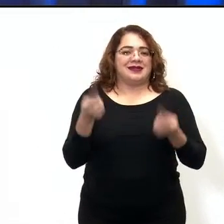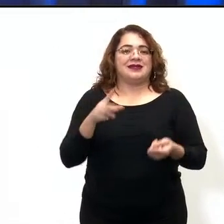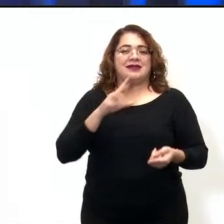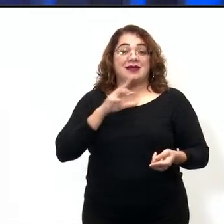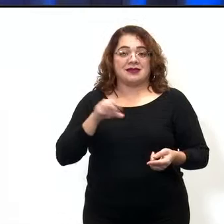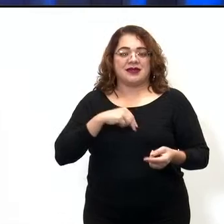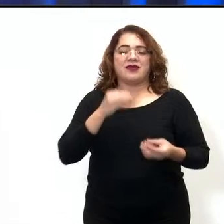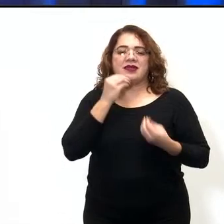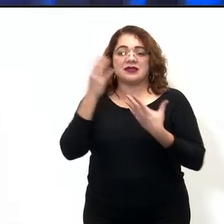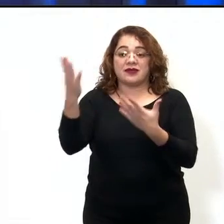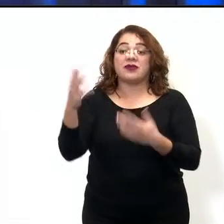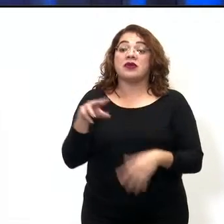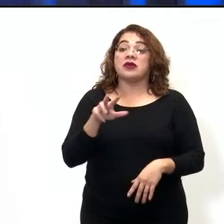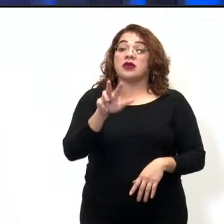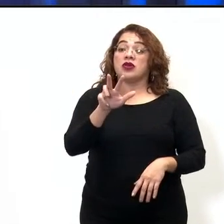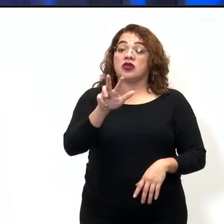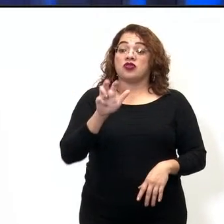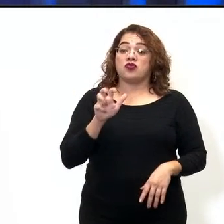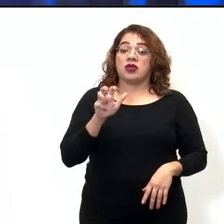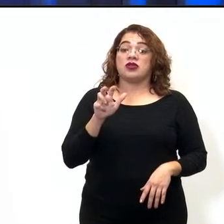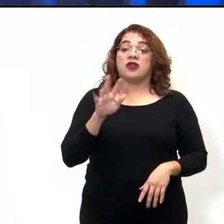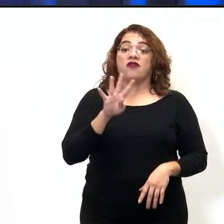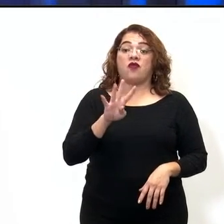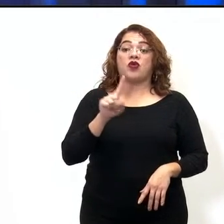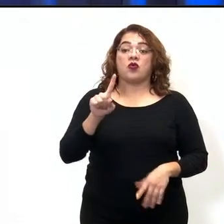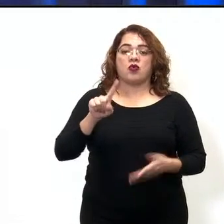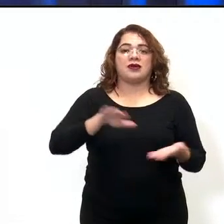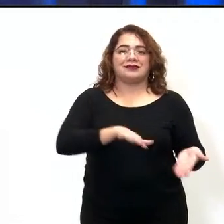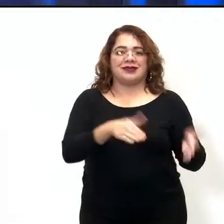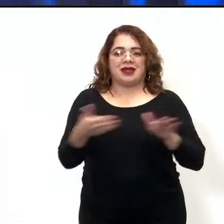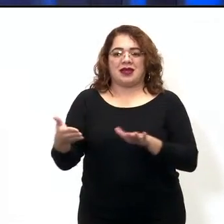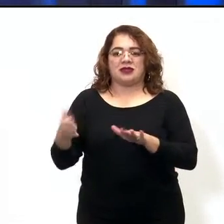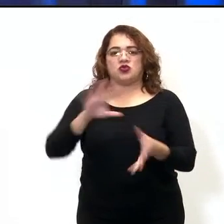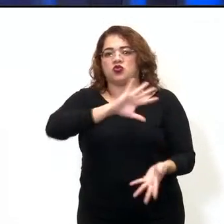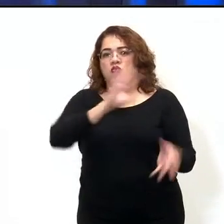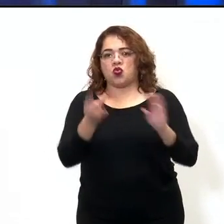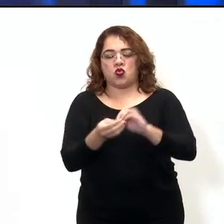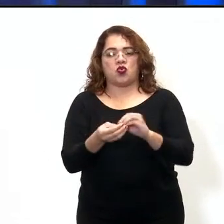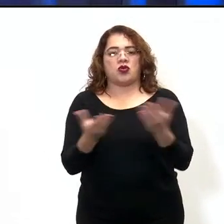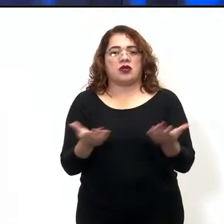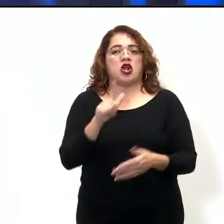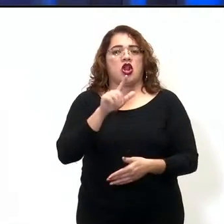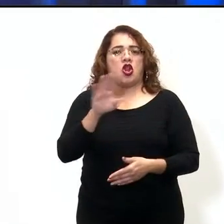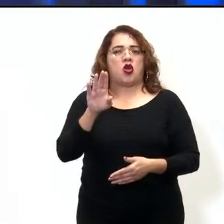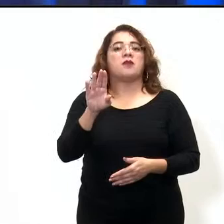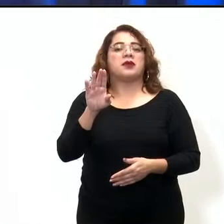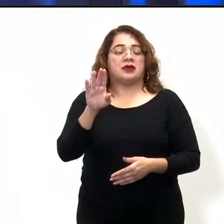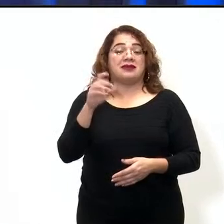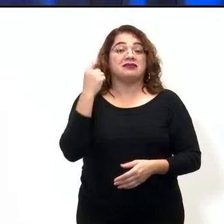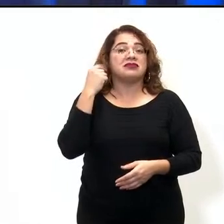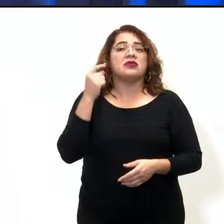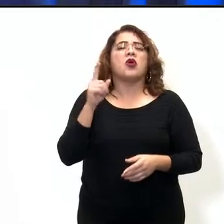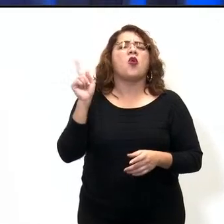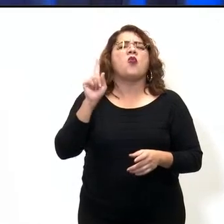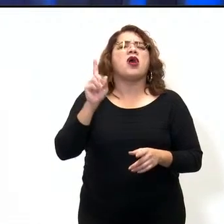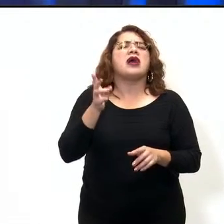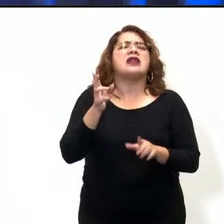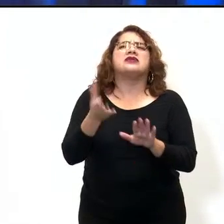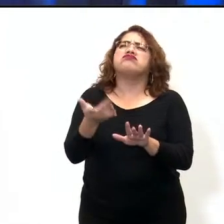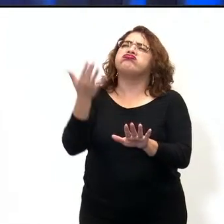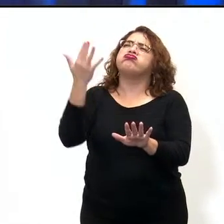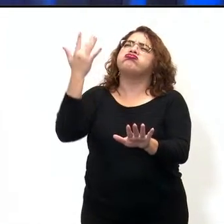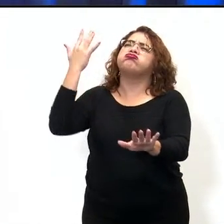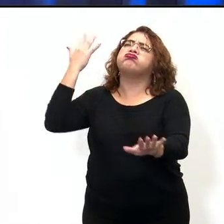to COVID-19 in Long Beach. And there has been no moment in our city's history, not one, where we have